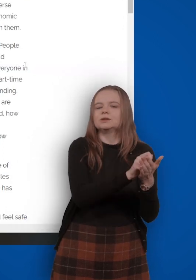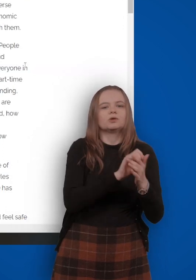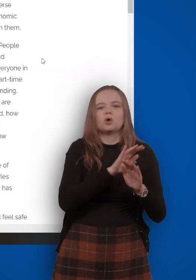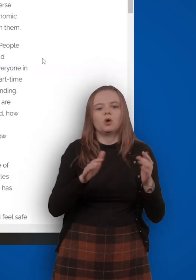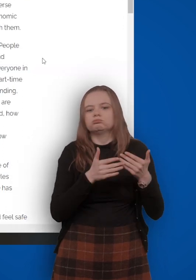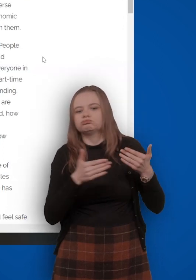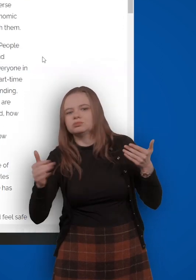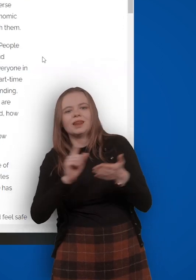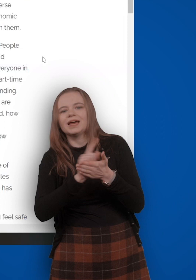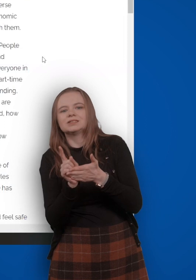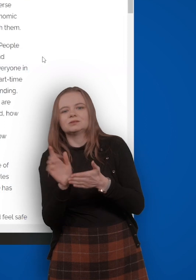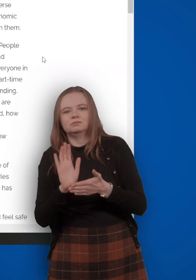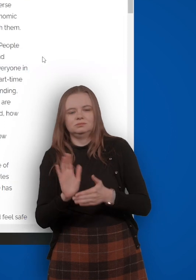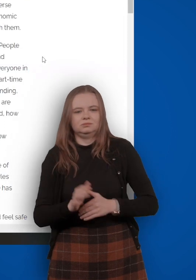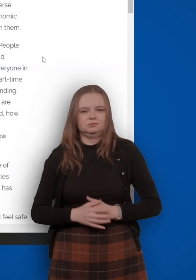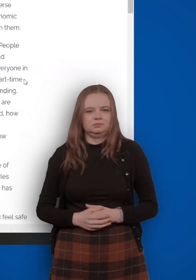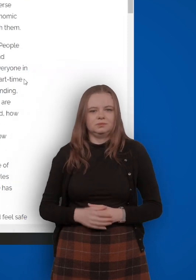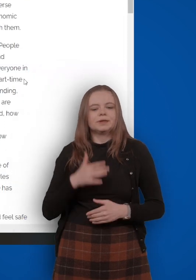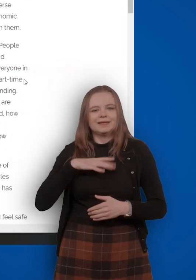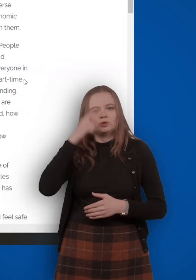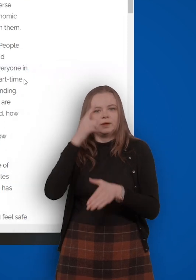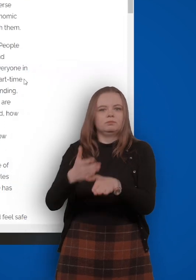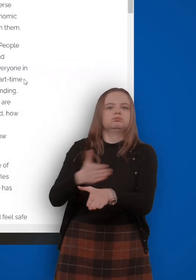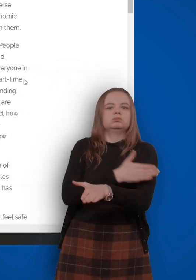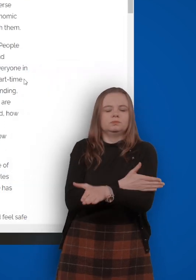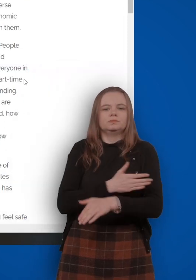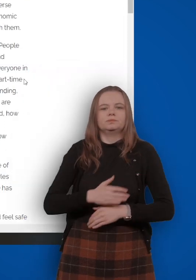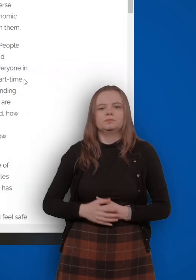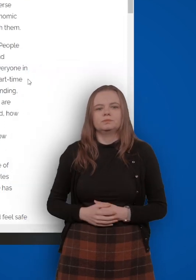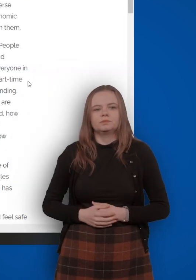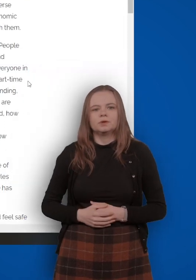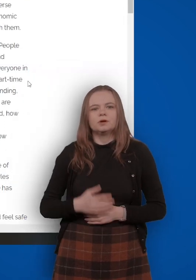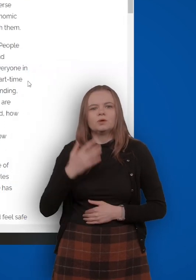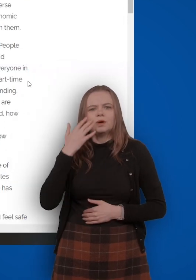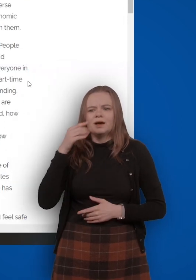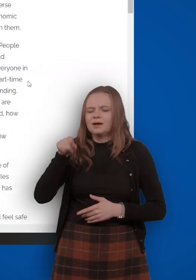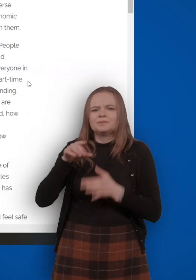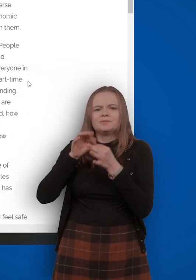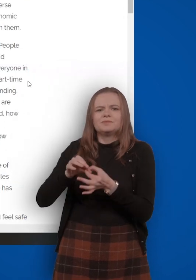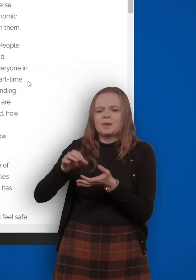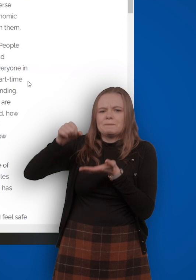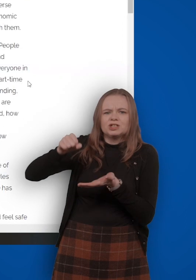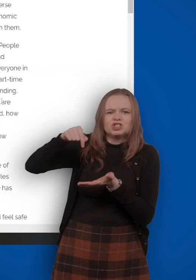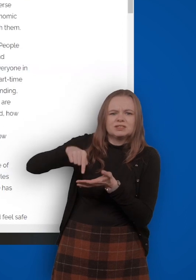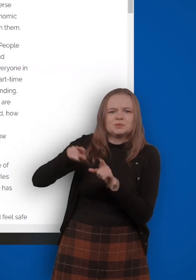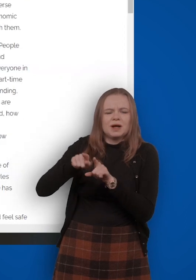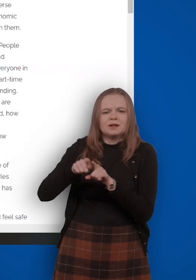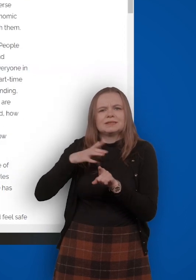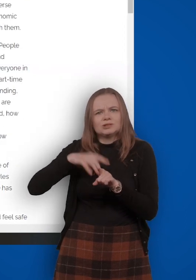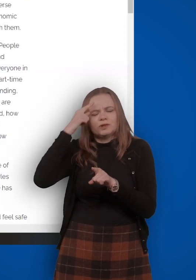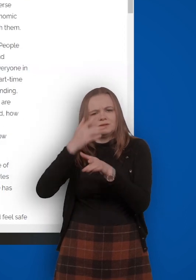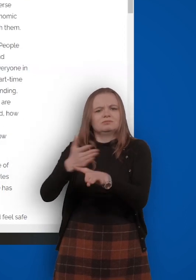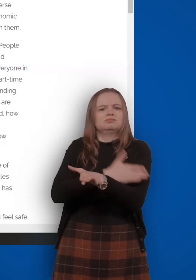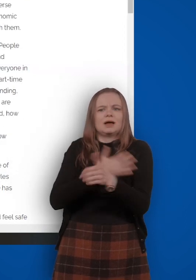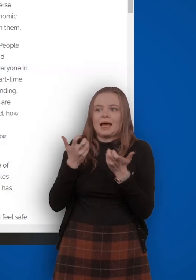line after the project has been funded, especially when you're constraining those budgets. So it's looking at, how are